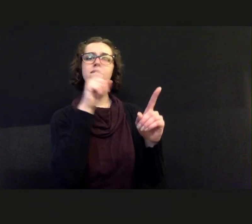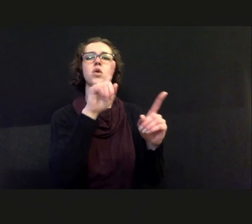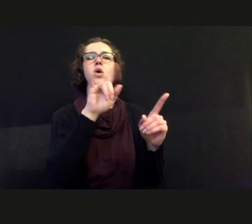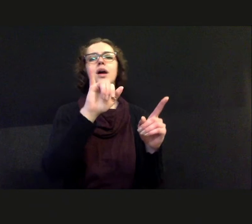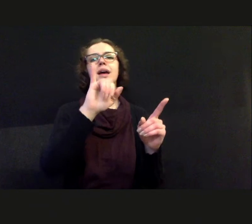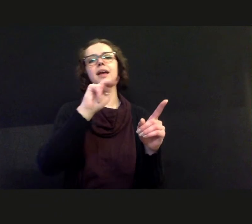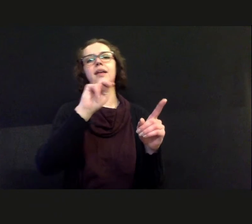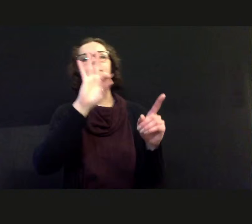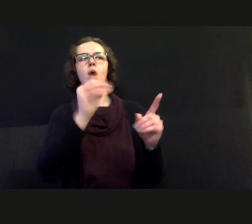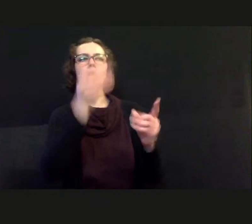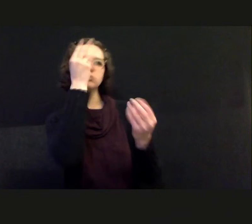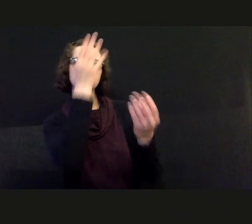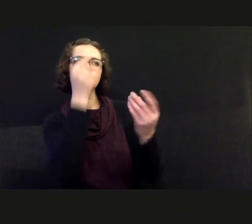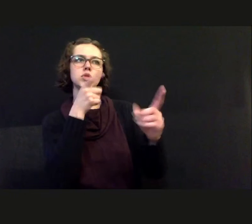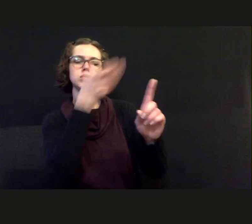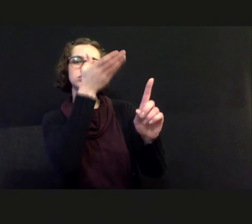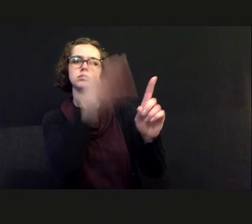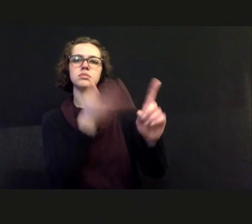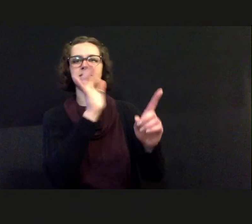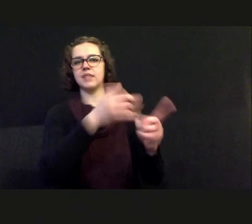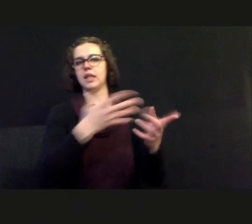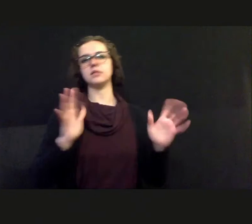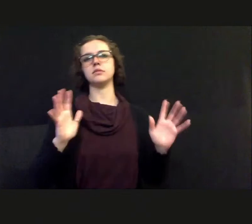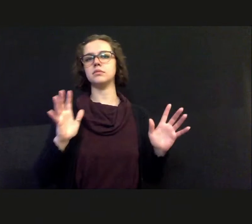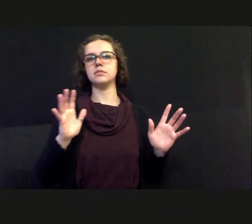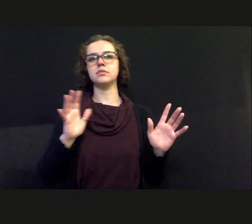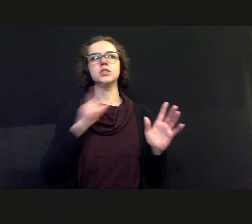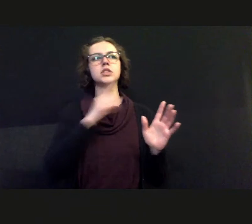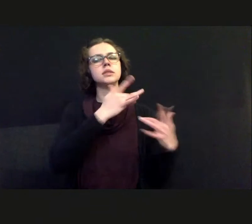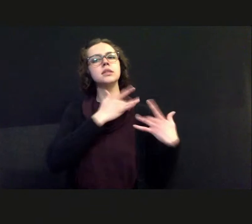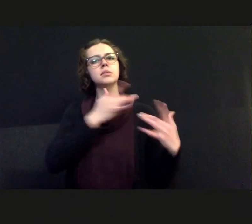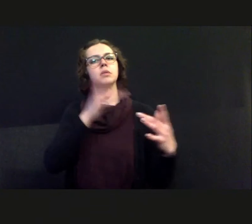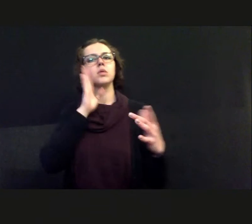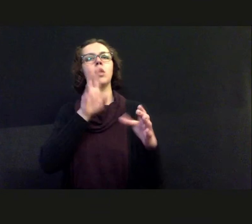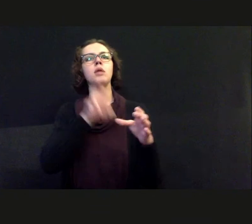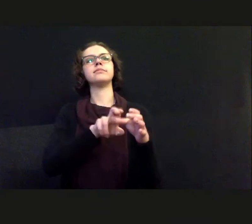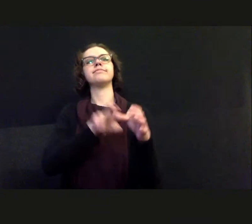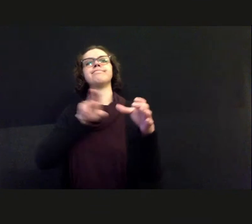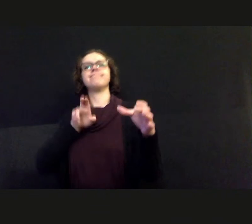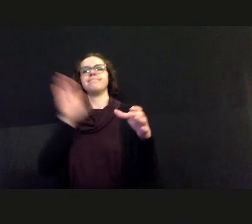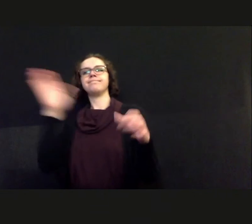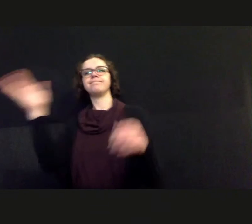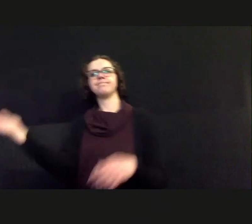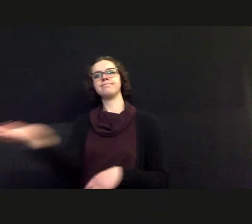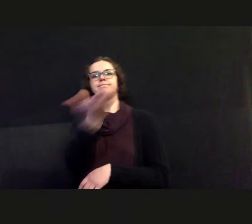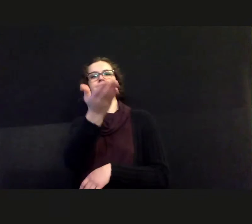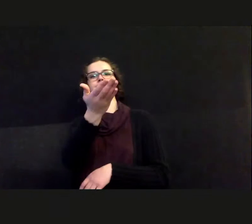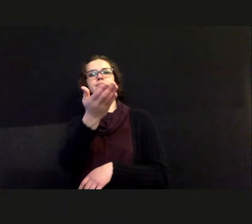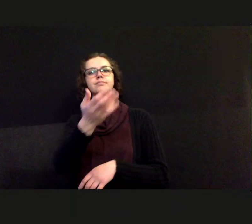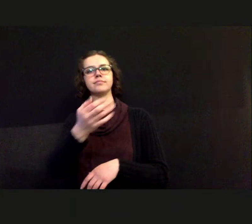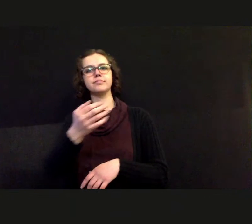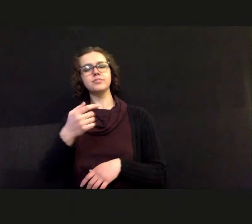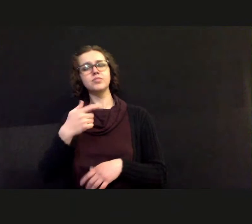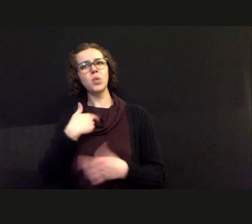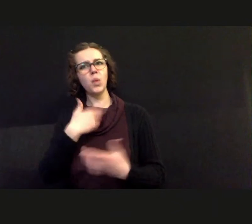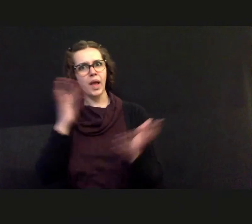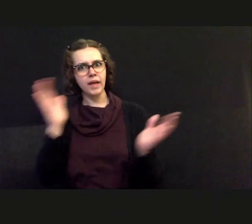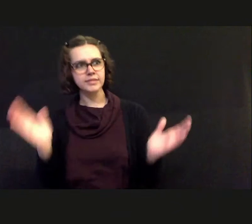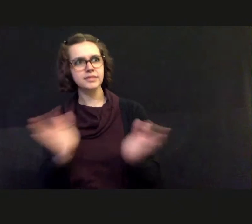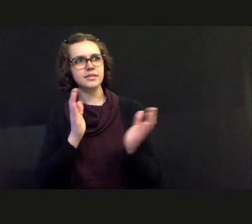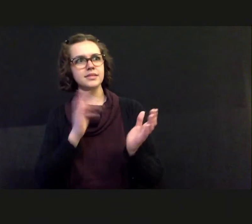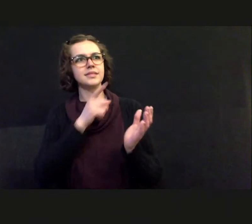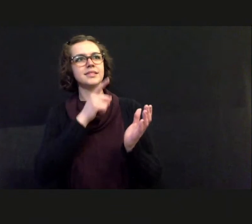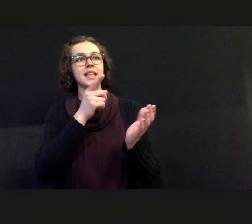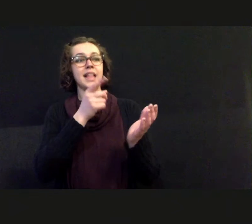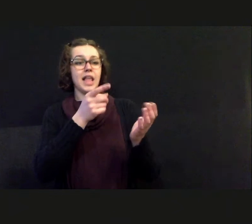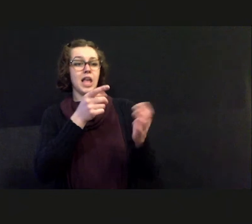defer. And that gave so many of us. And that's why I insisted that even though she tried to toss that annual review article to